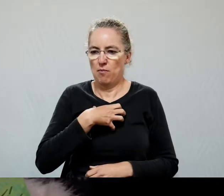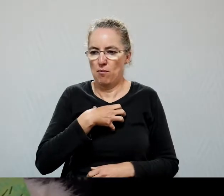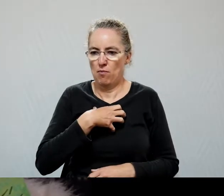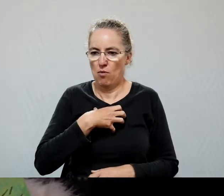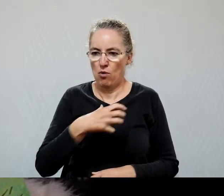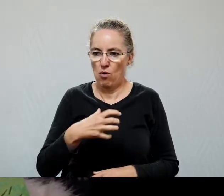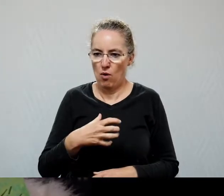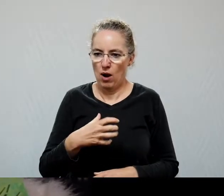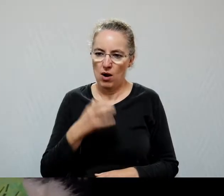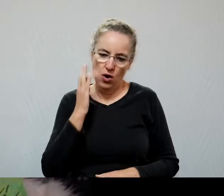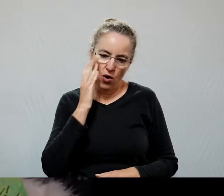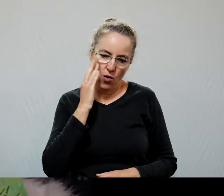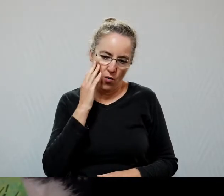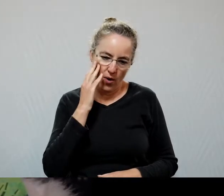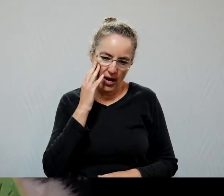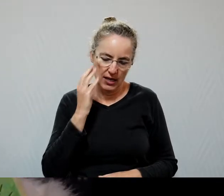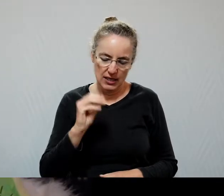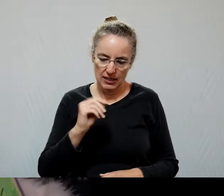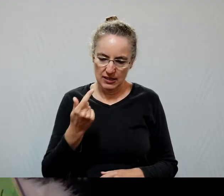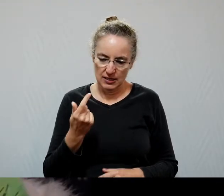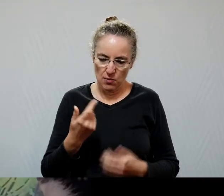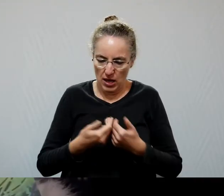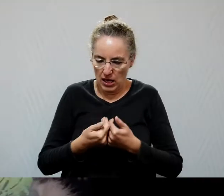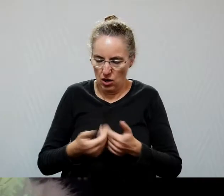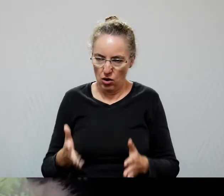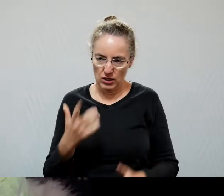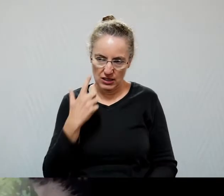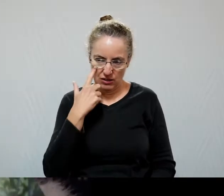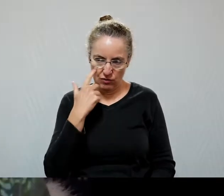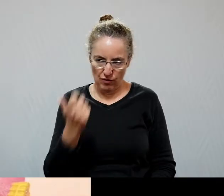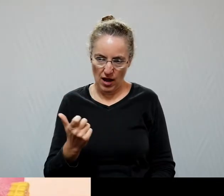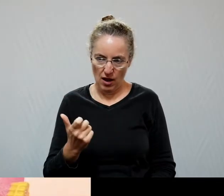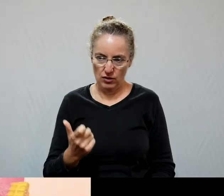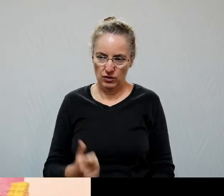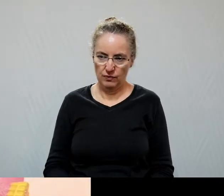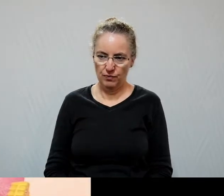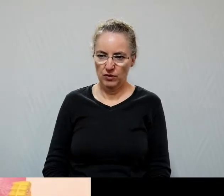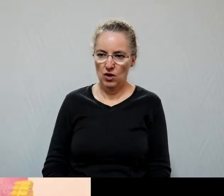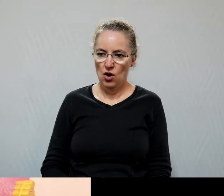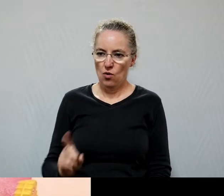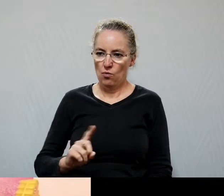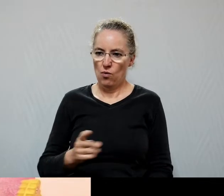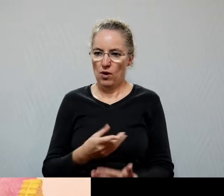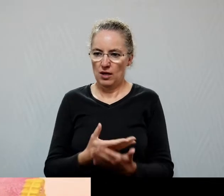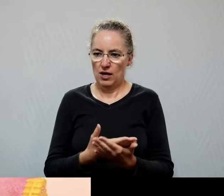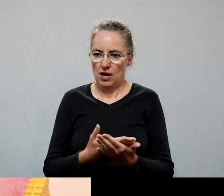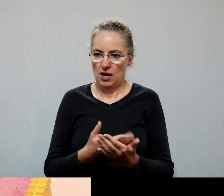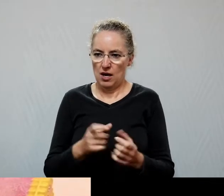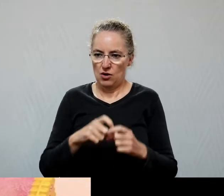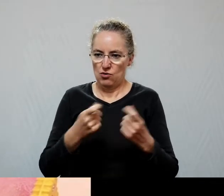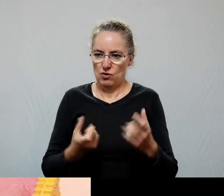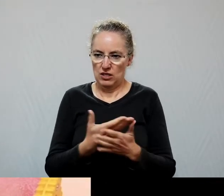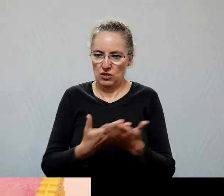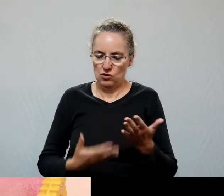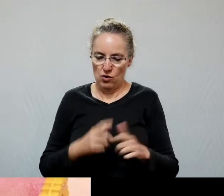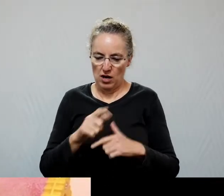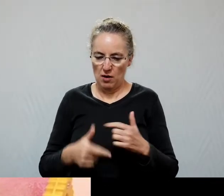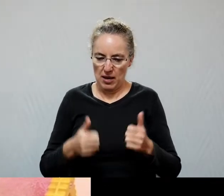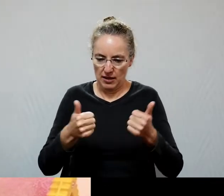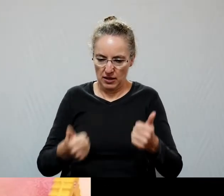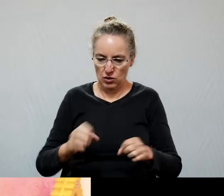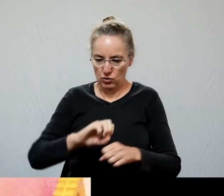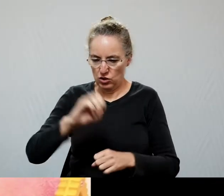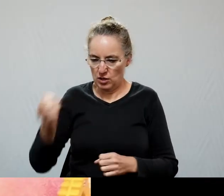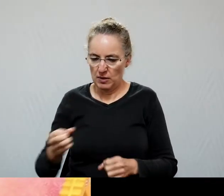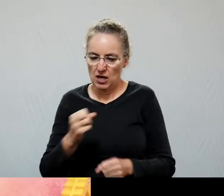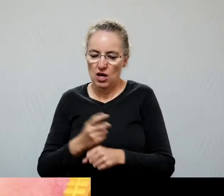when someone lost is found." What a great story about the Good Shepherd. God loves you and